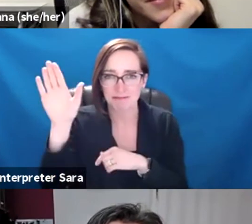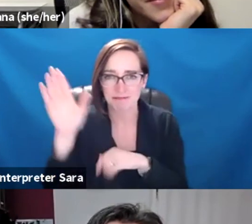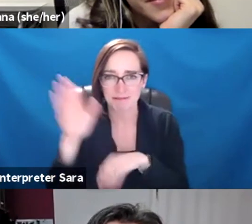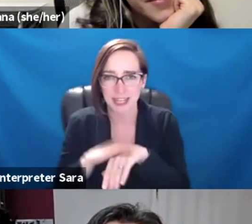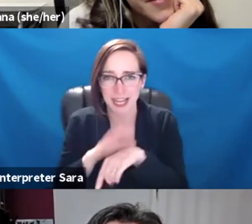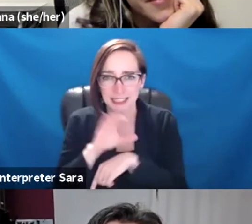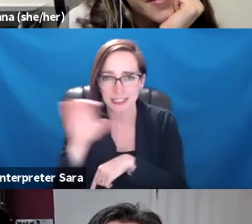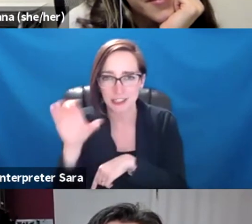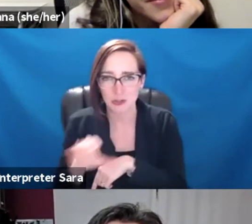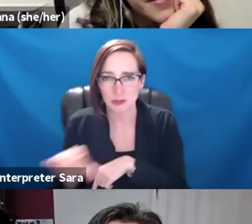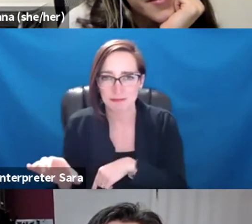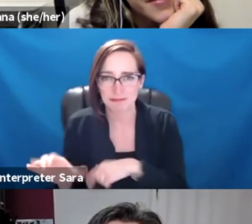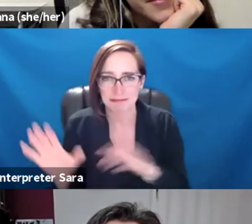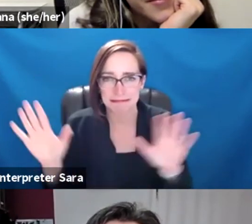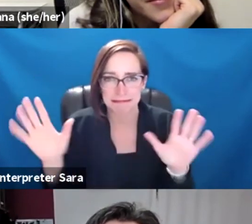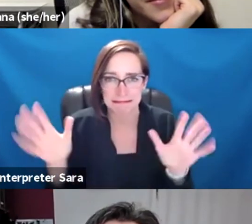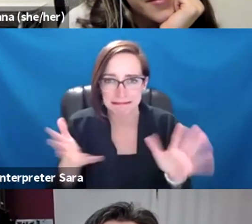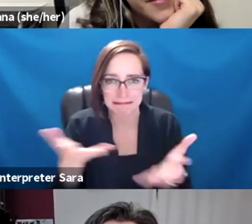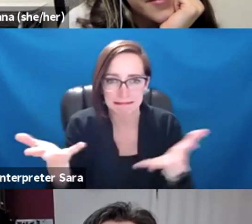however that is, do so.